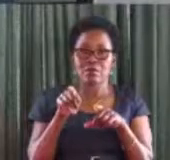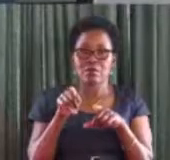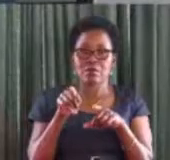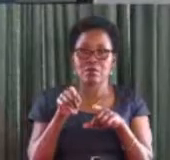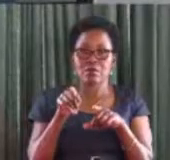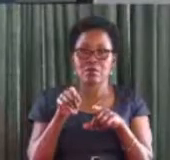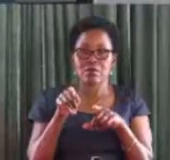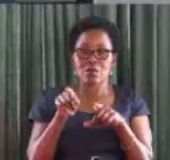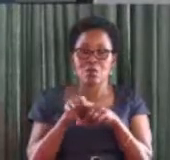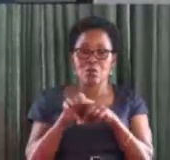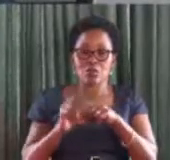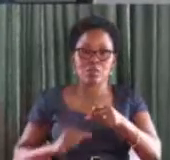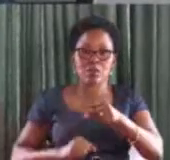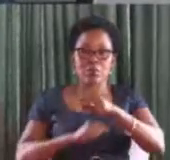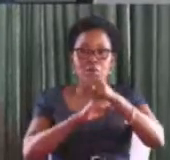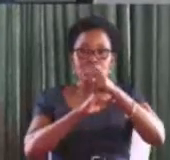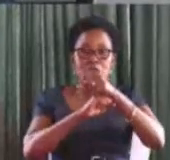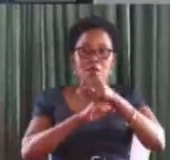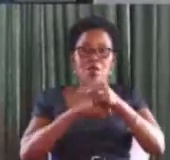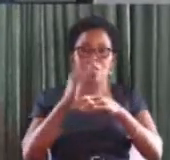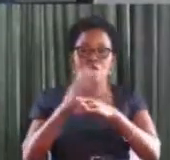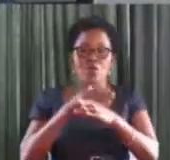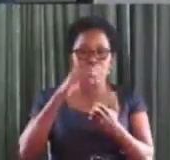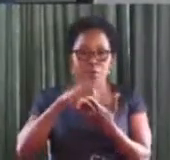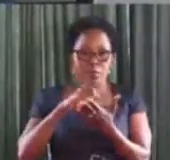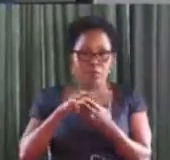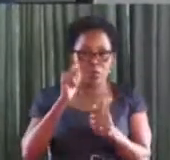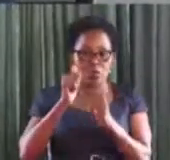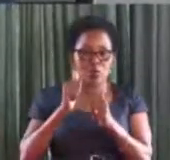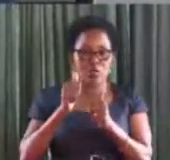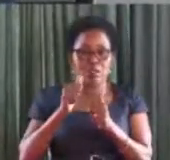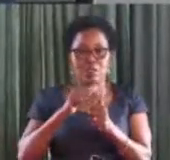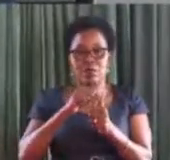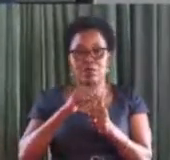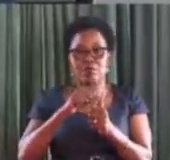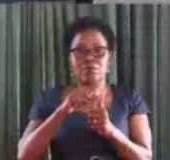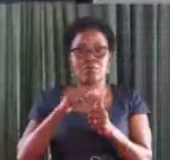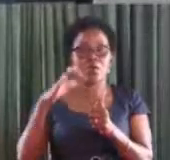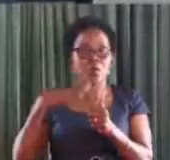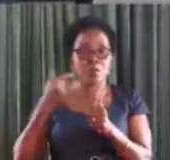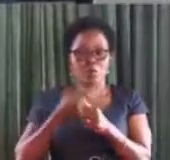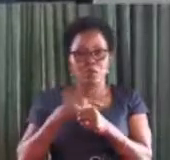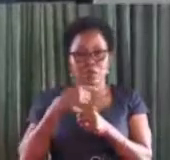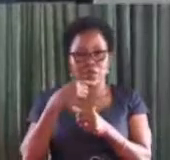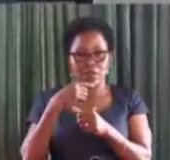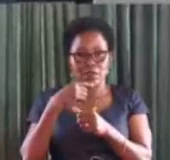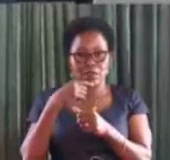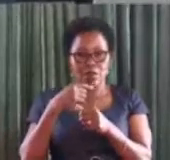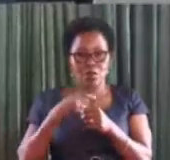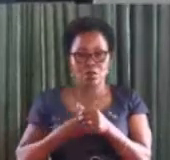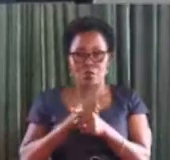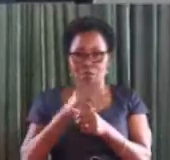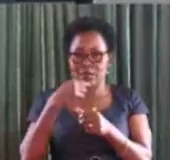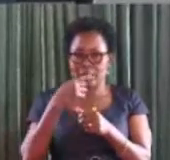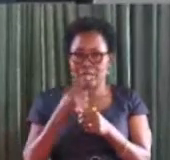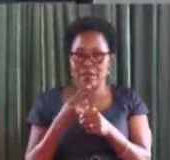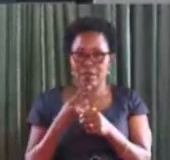that position taken by the stakeholder, and he said, a matter